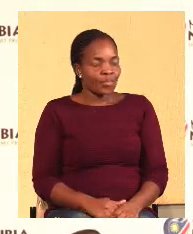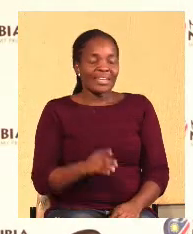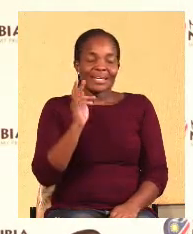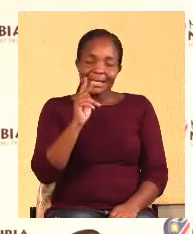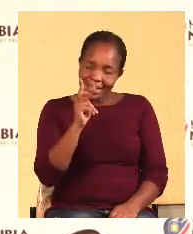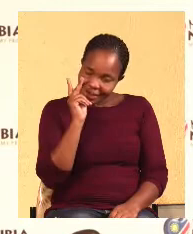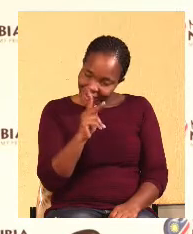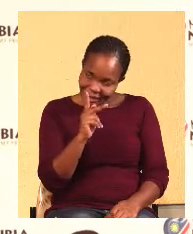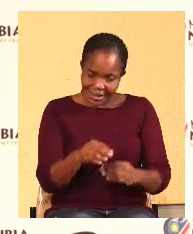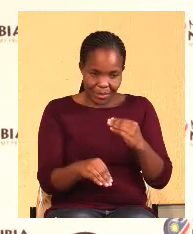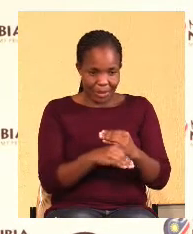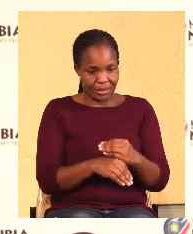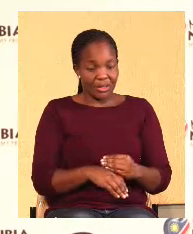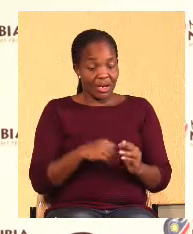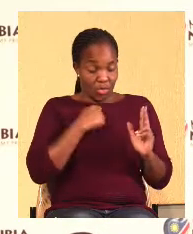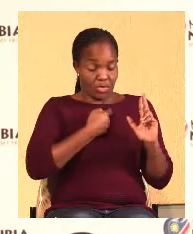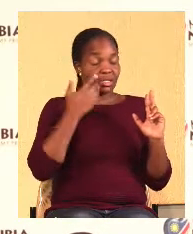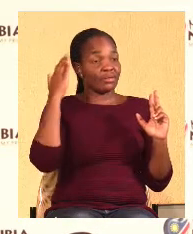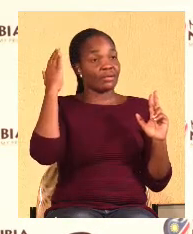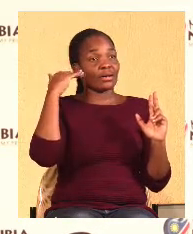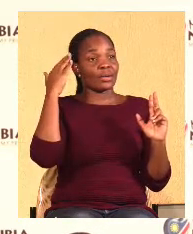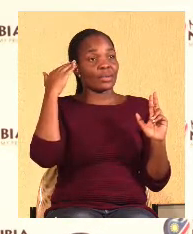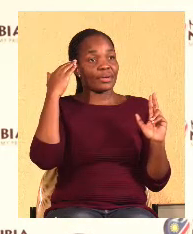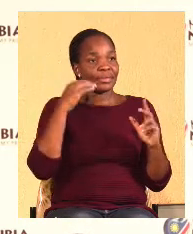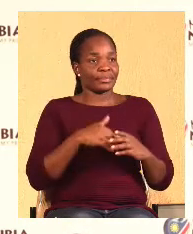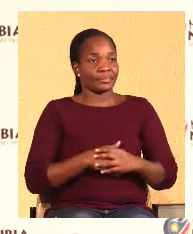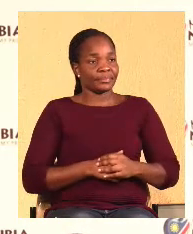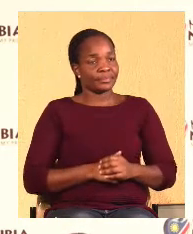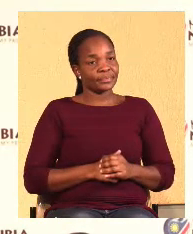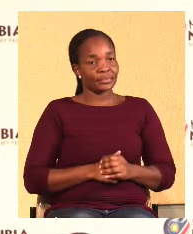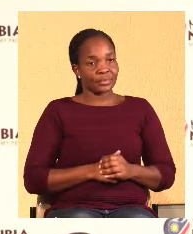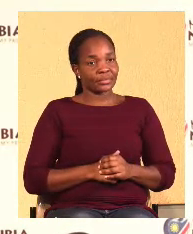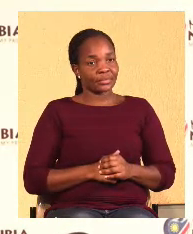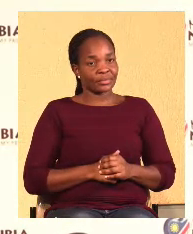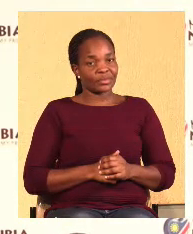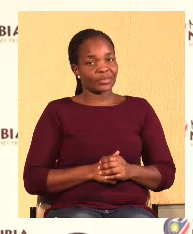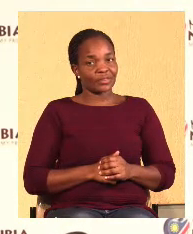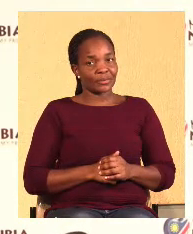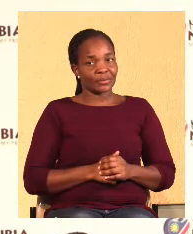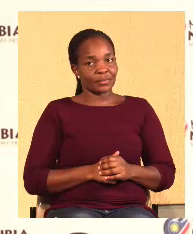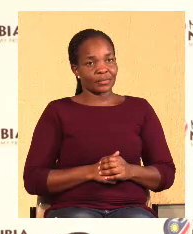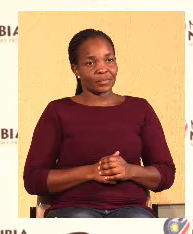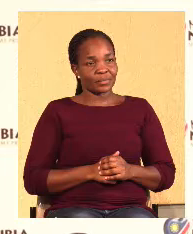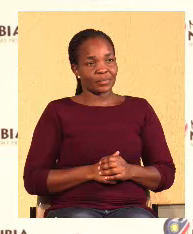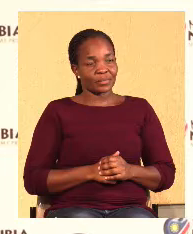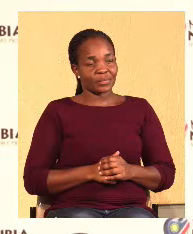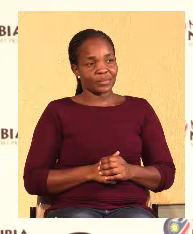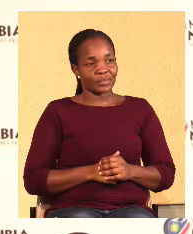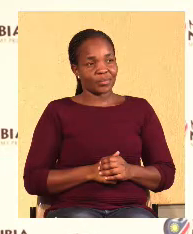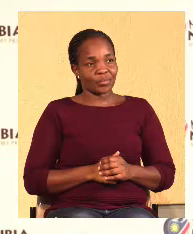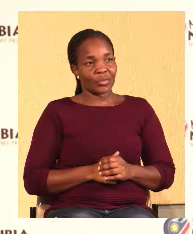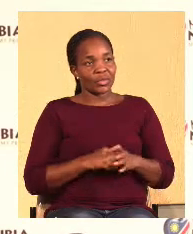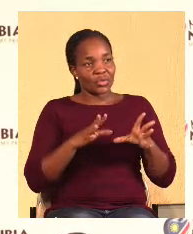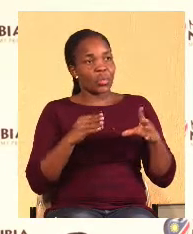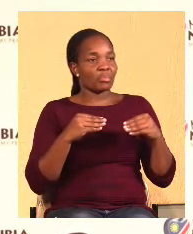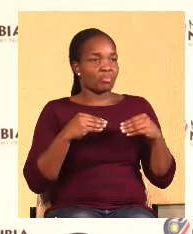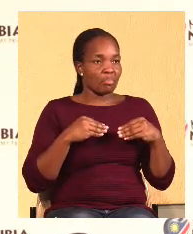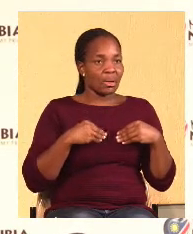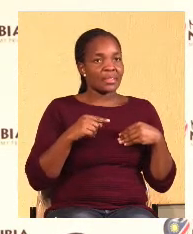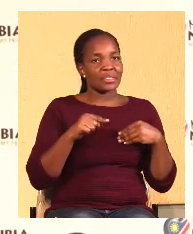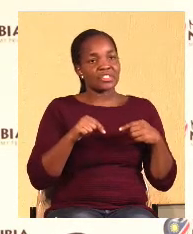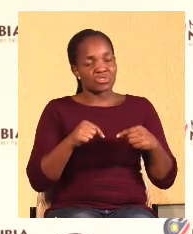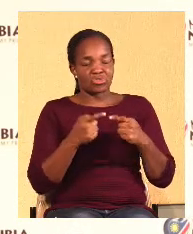at our own behavior, because I think we need to accept that this is an extraordinary situation that we are